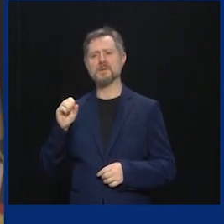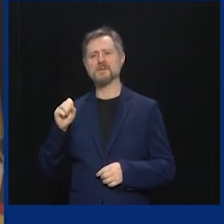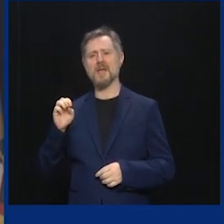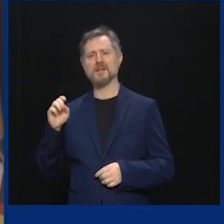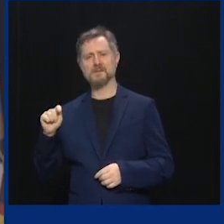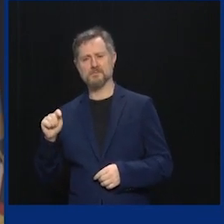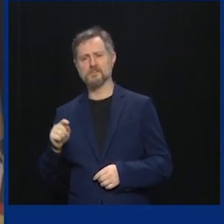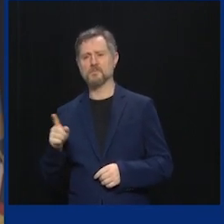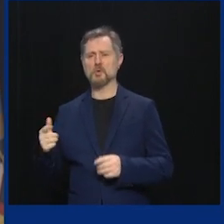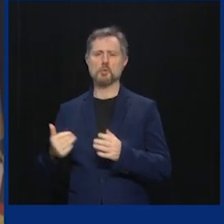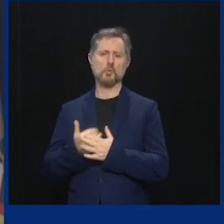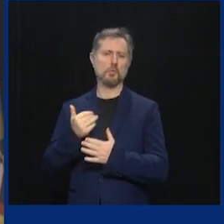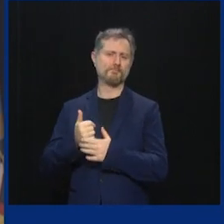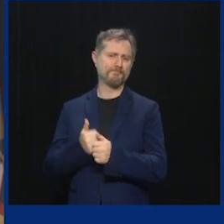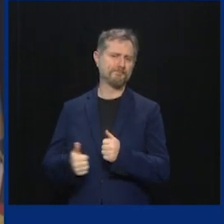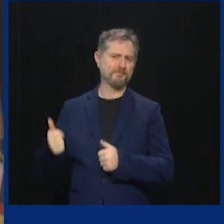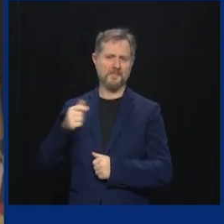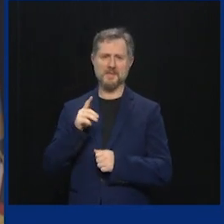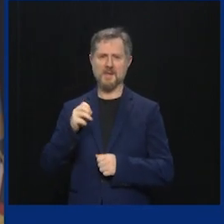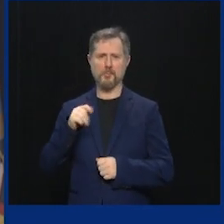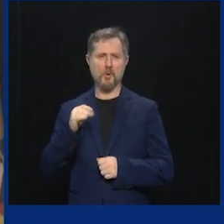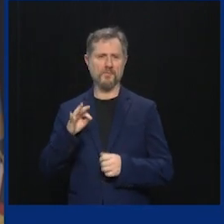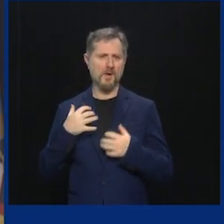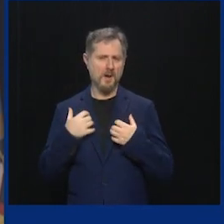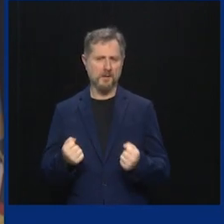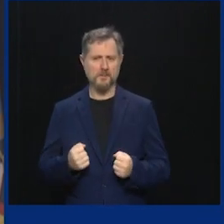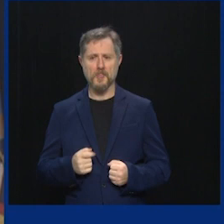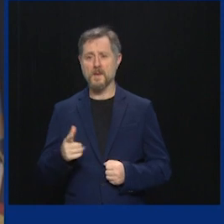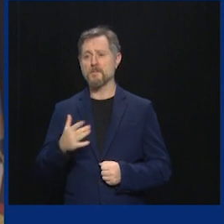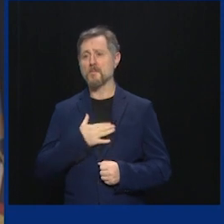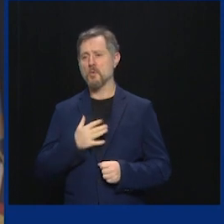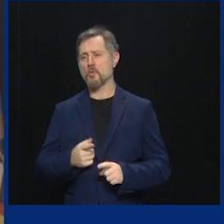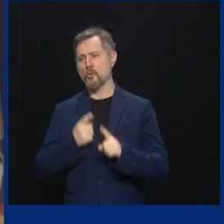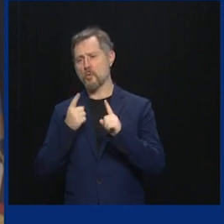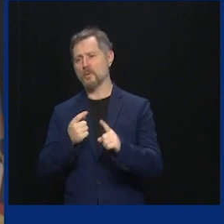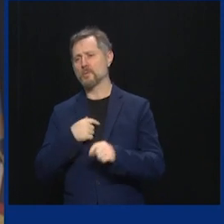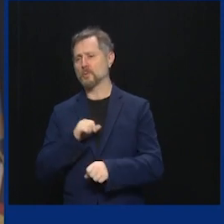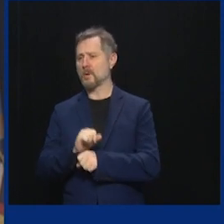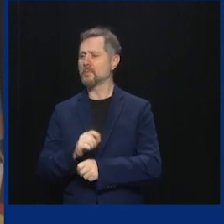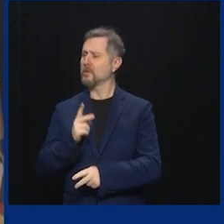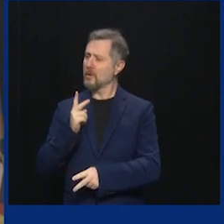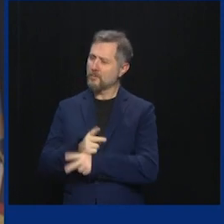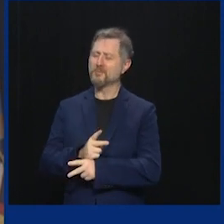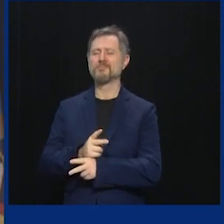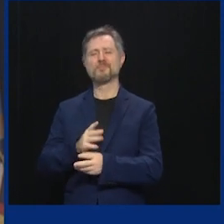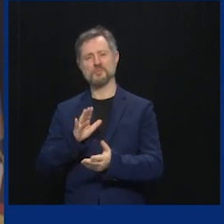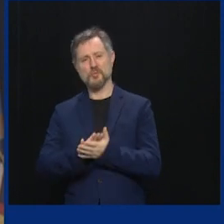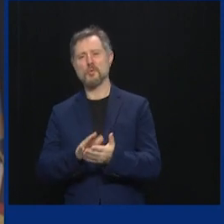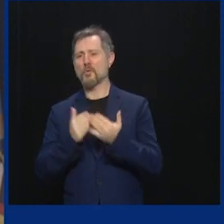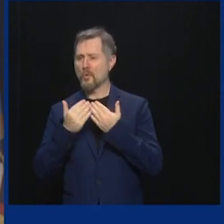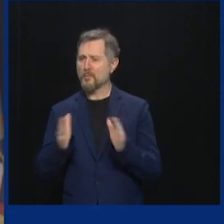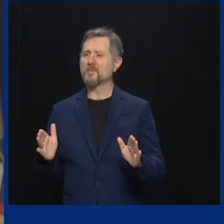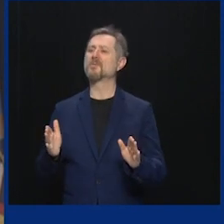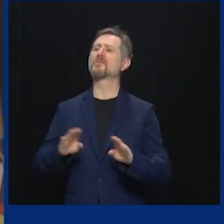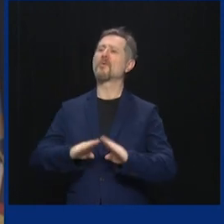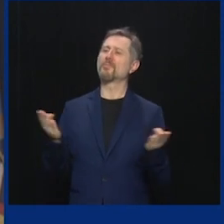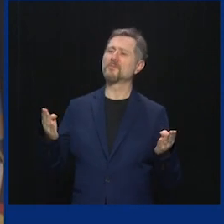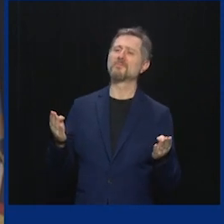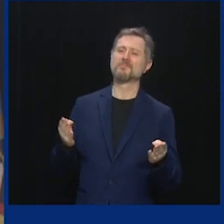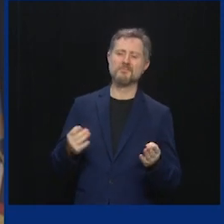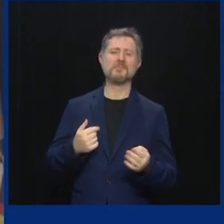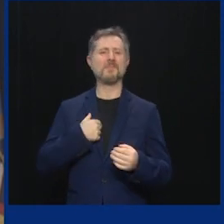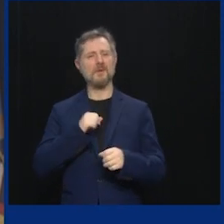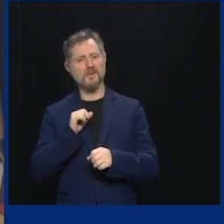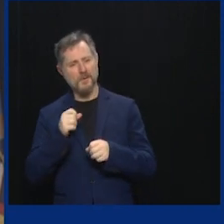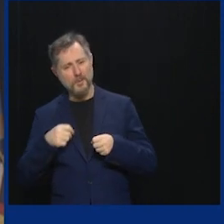doing would help children in schools. My goal is to keep kids in schools, keep them there safely, though, and making sure that we have the opportunity to